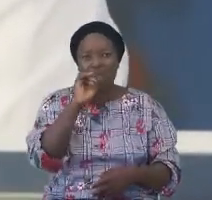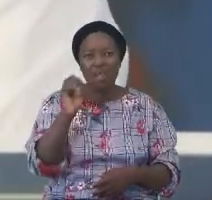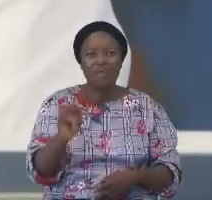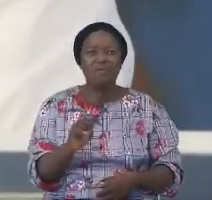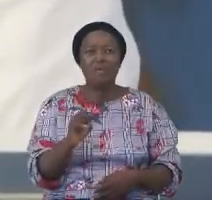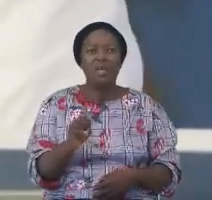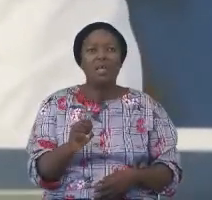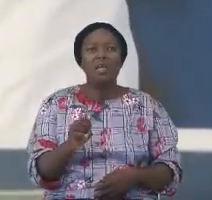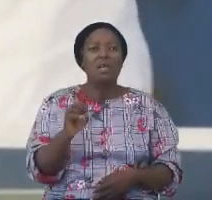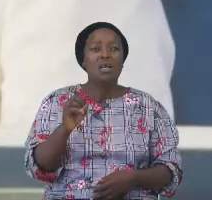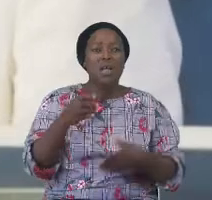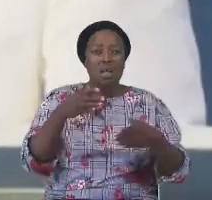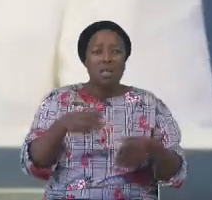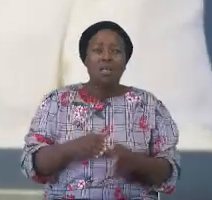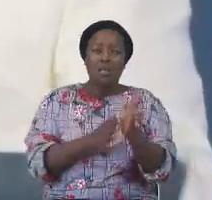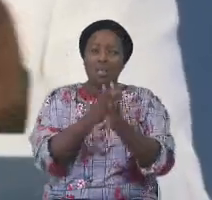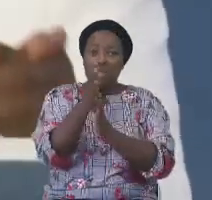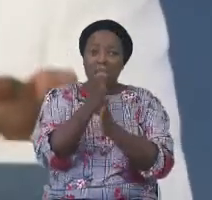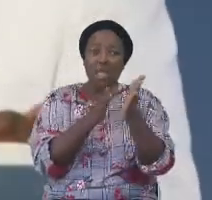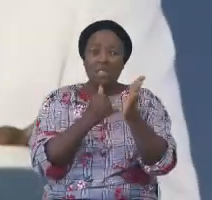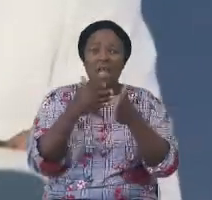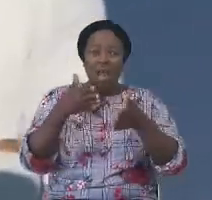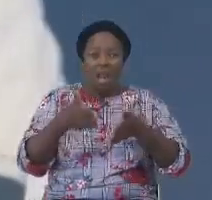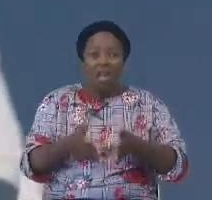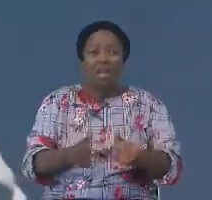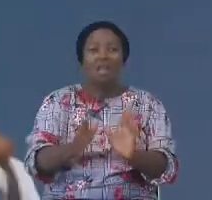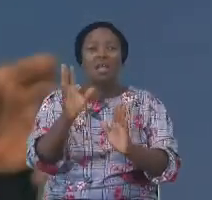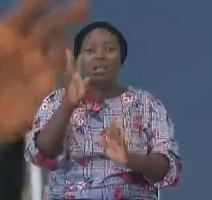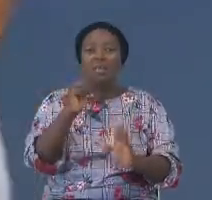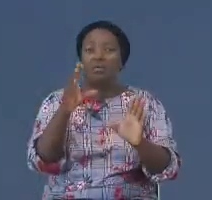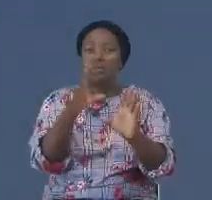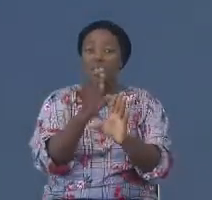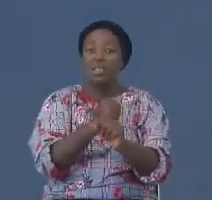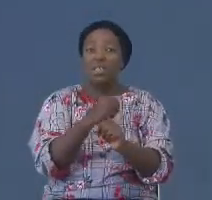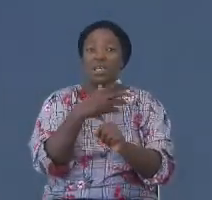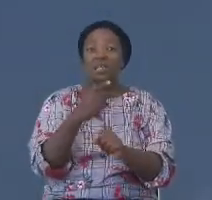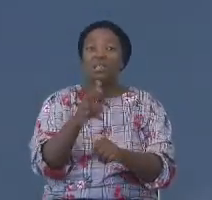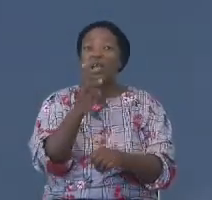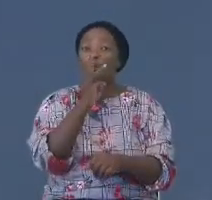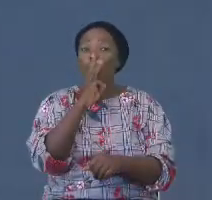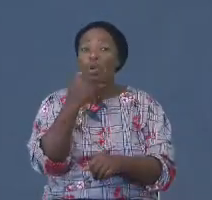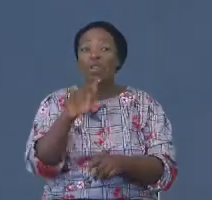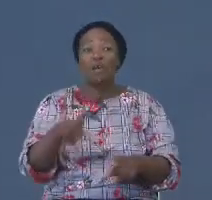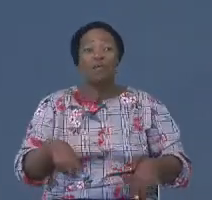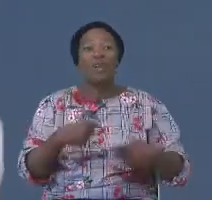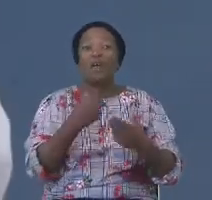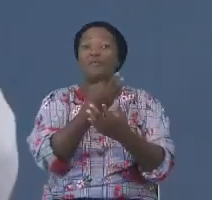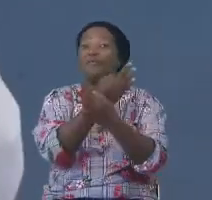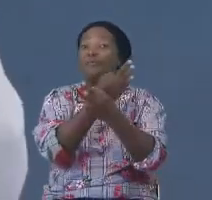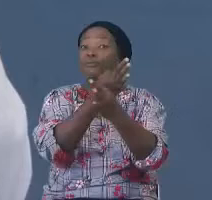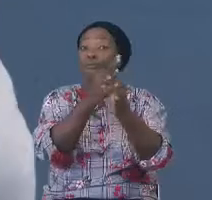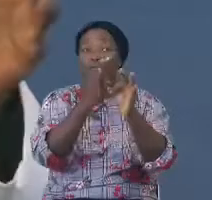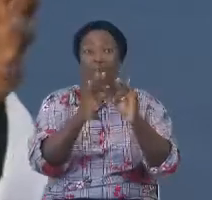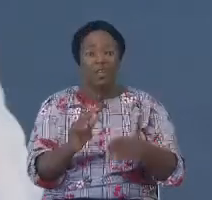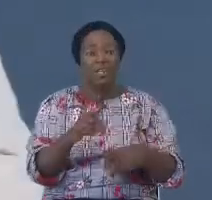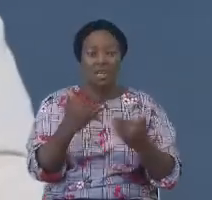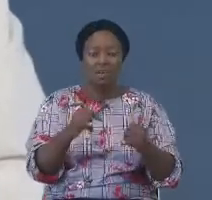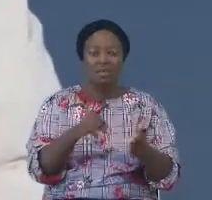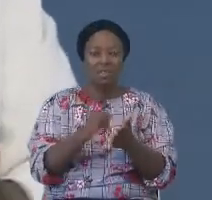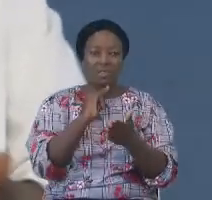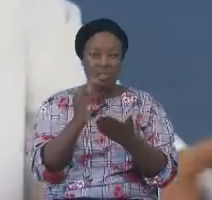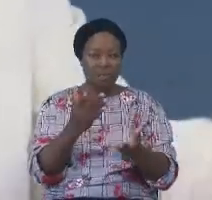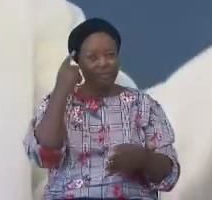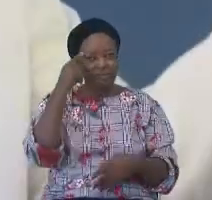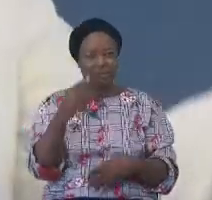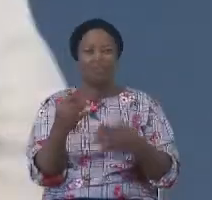thirst for you and whosoever will let him take the water of